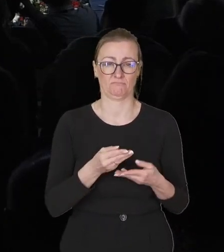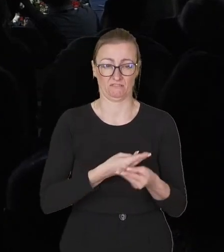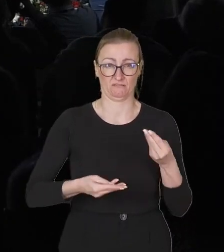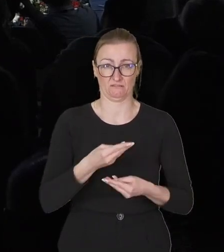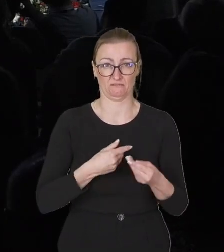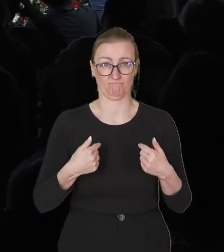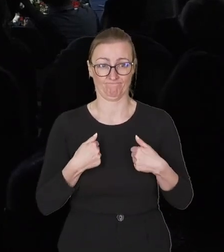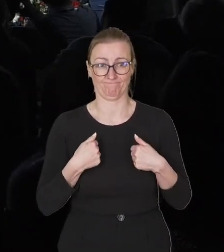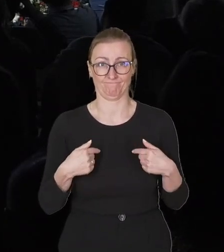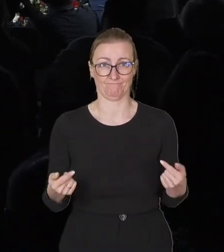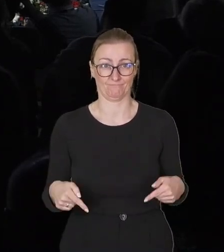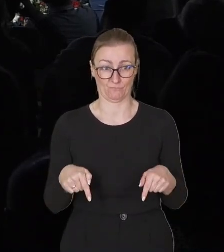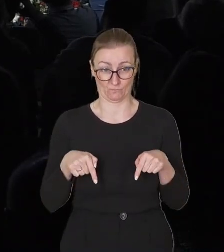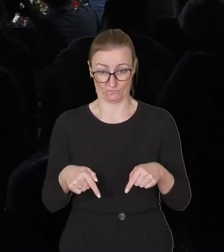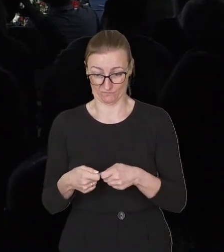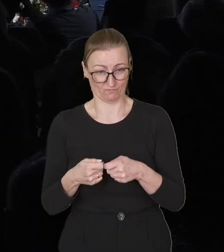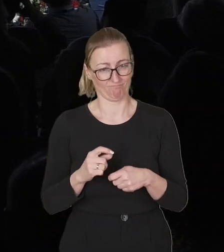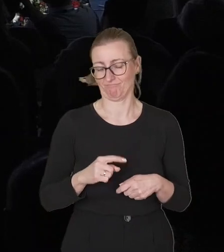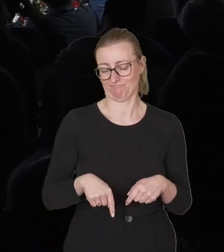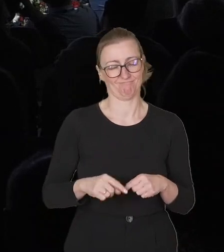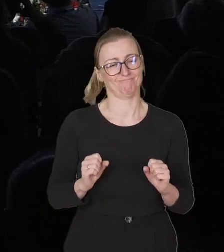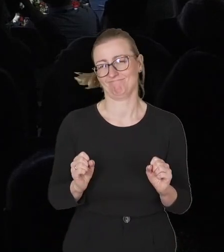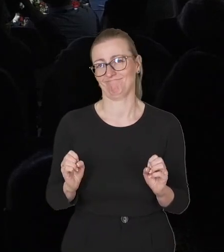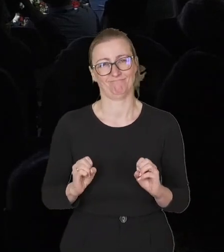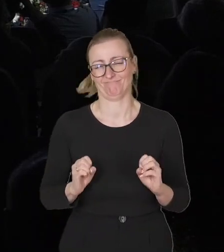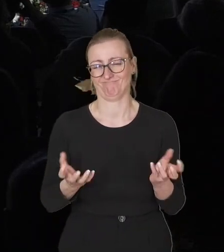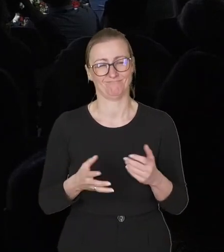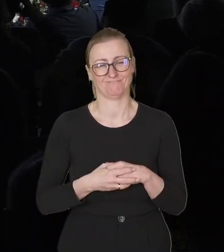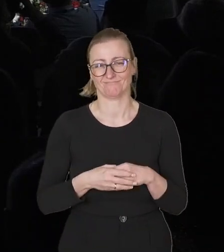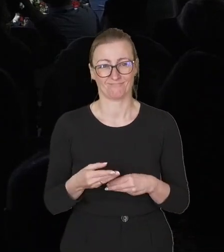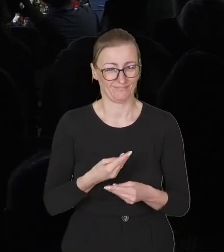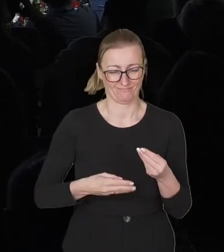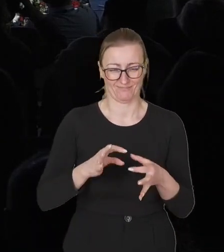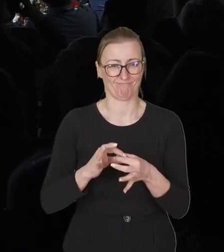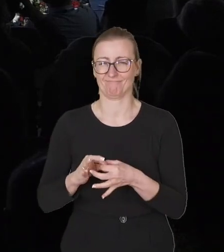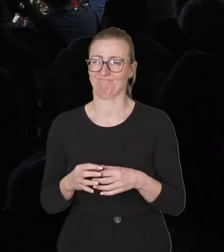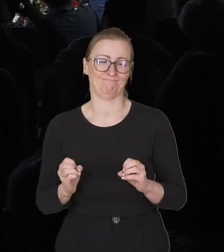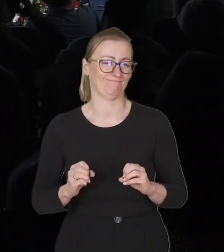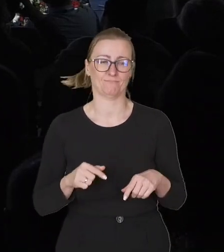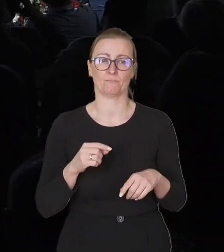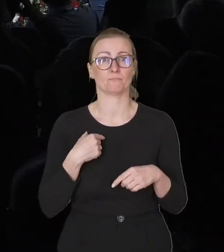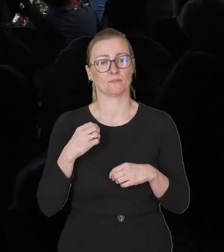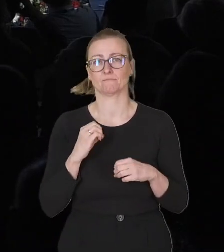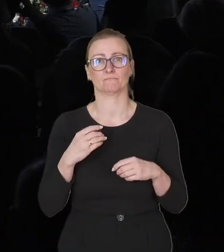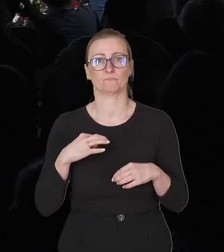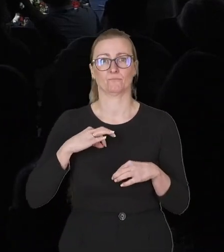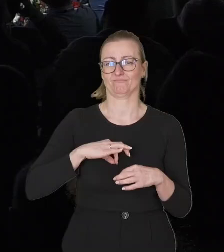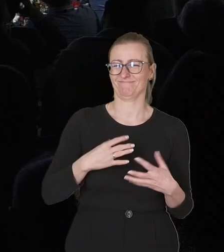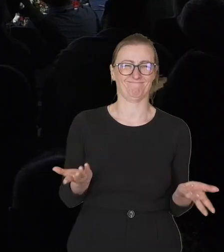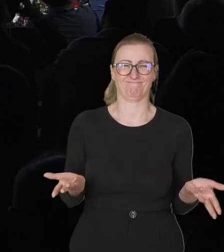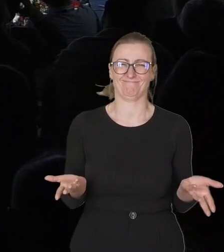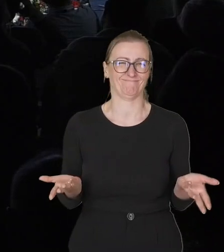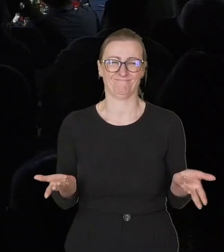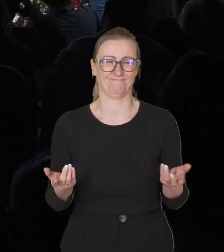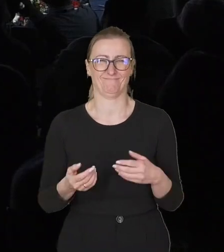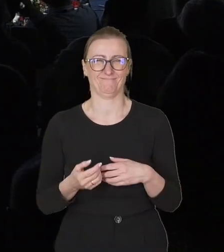market. Only like 5% of our revenues comes from the Polish market, and 75% from large European economies,